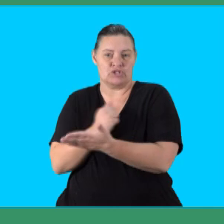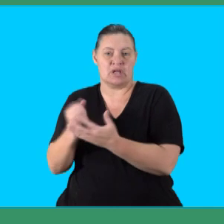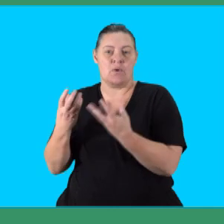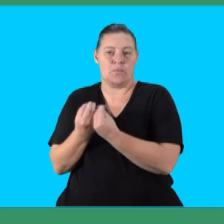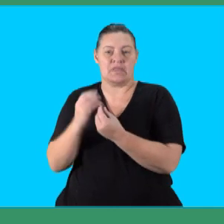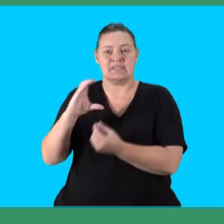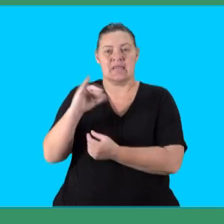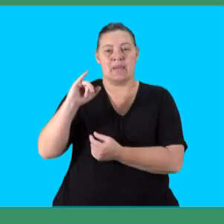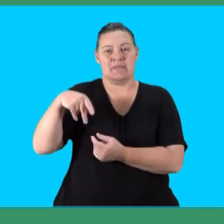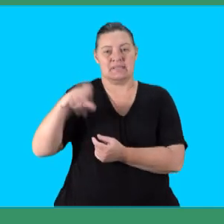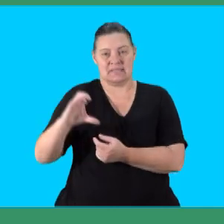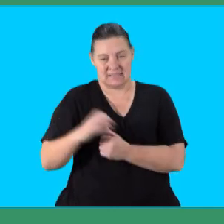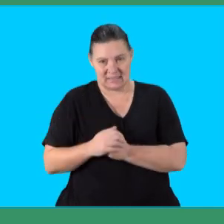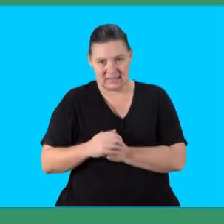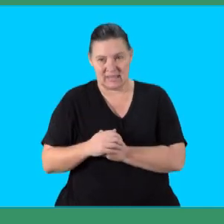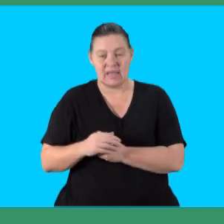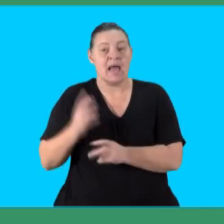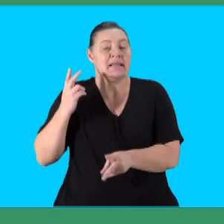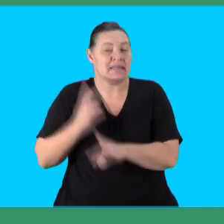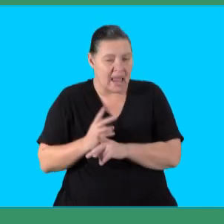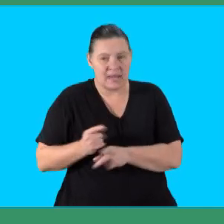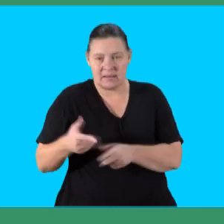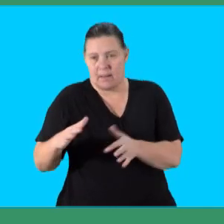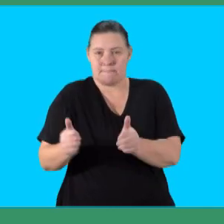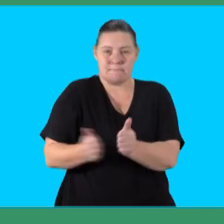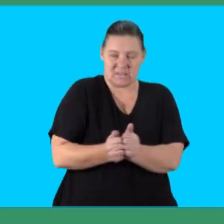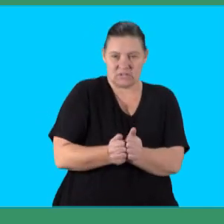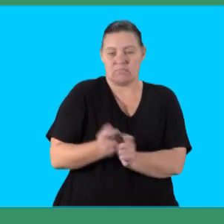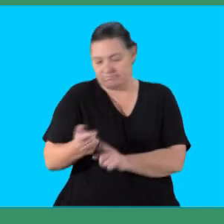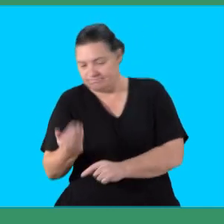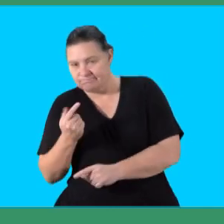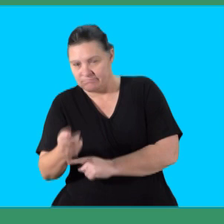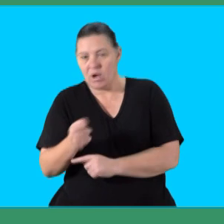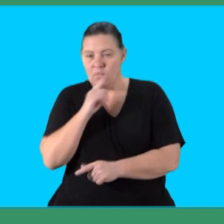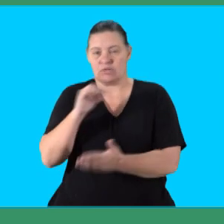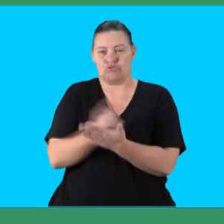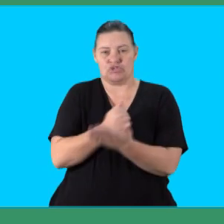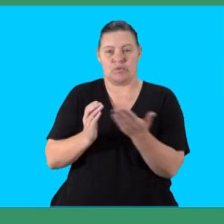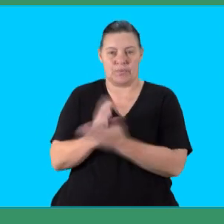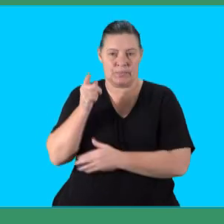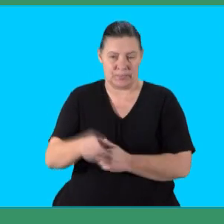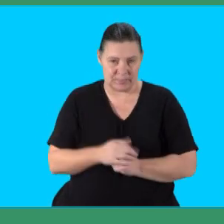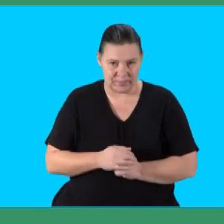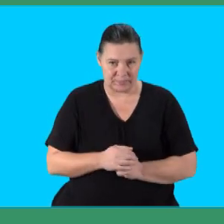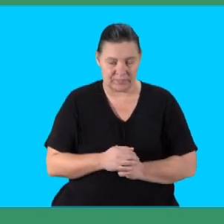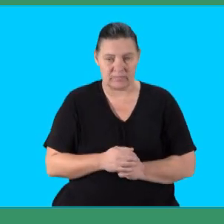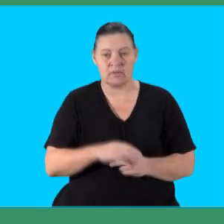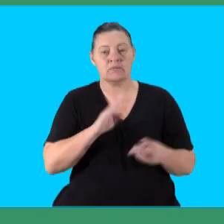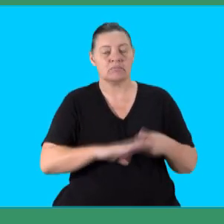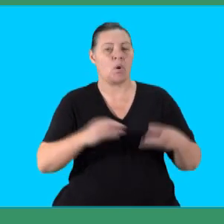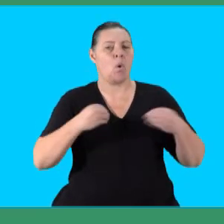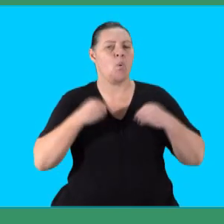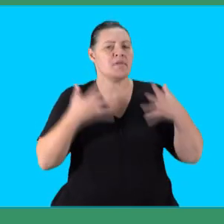the CIPC, and then they can call their partnership with that name that is registered. Number of